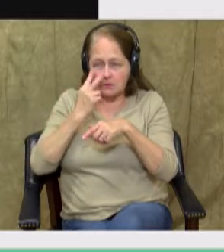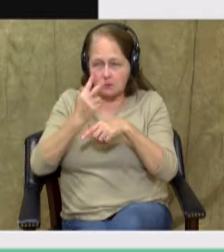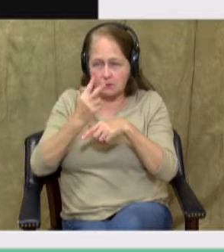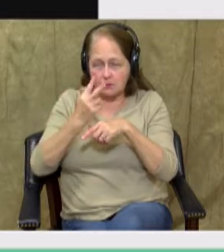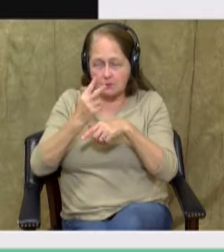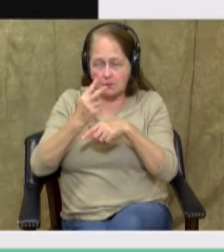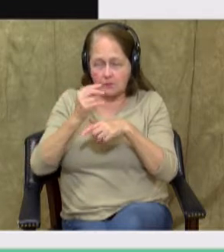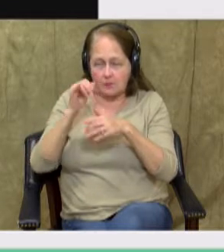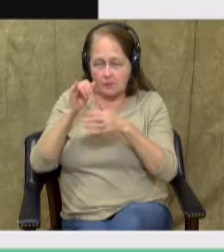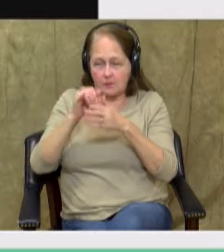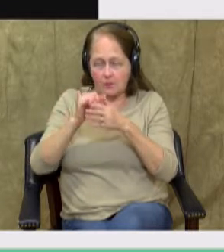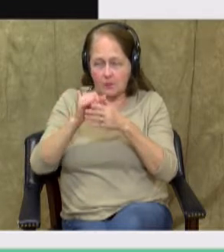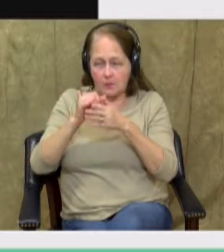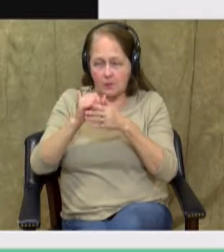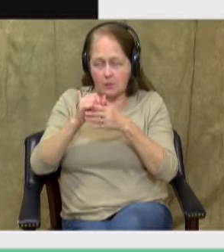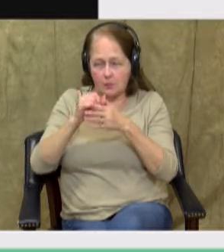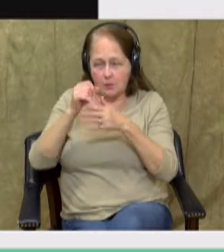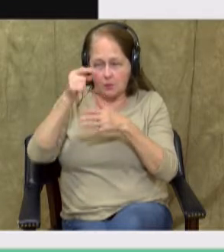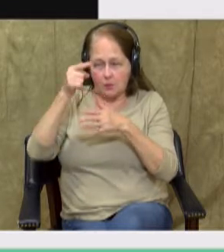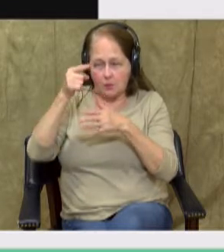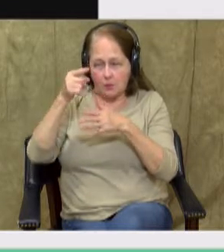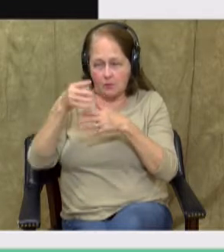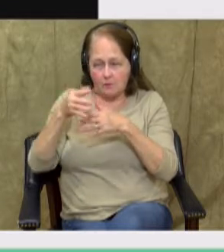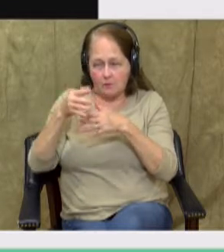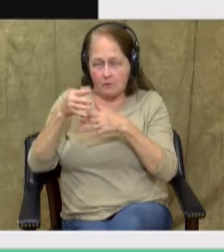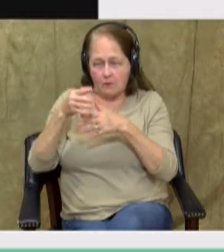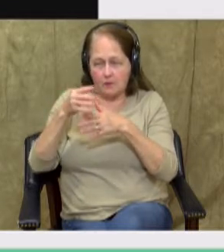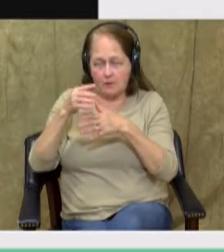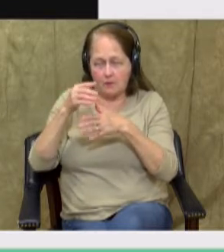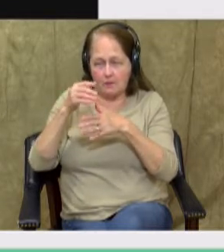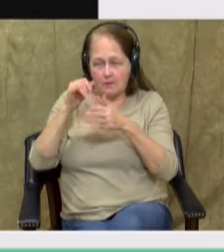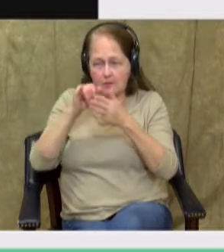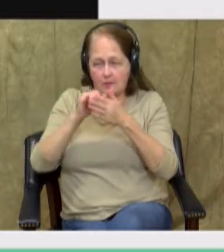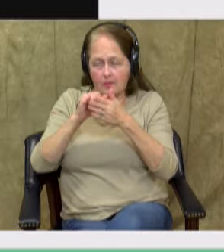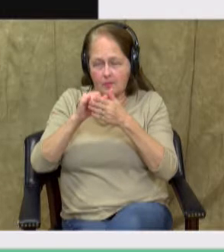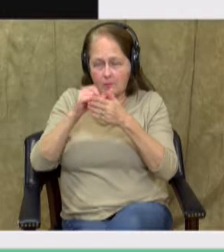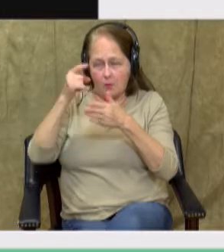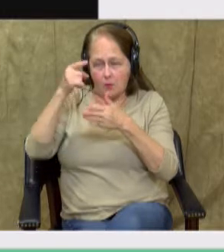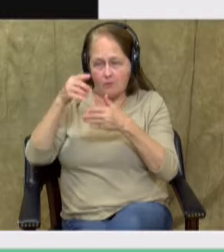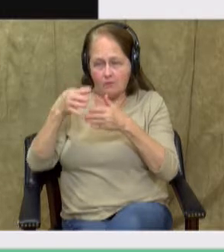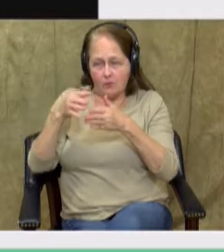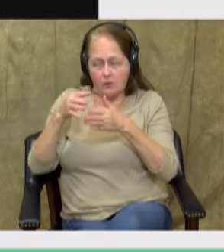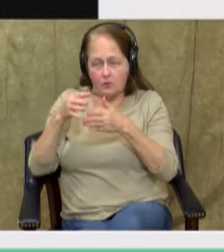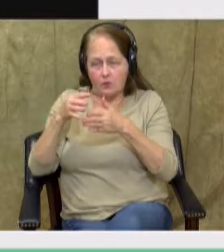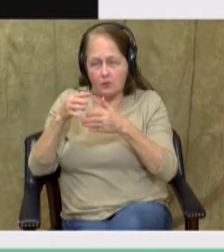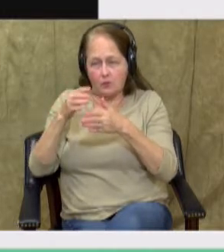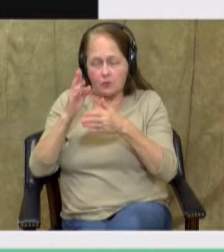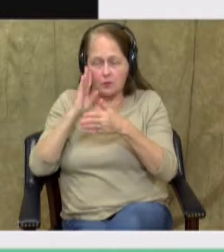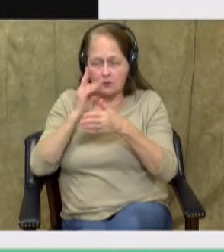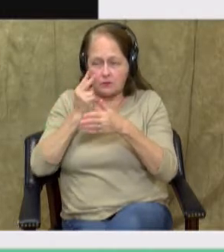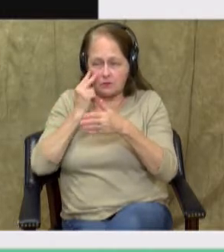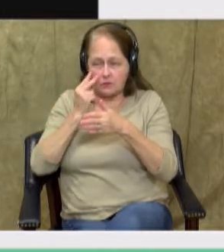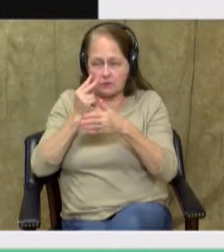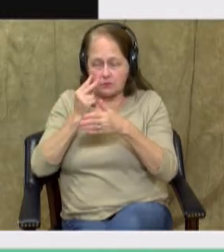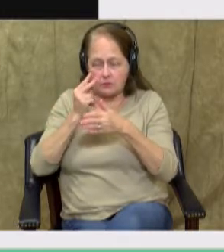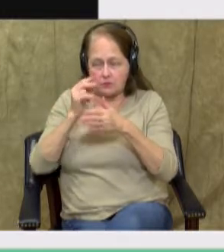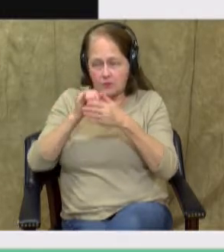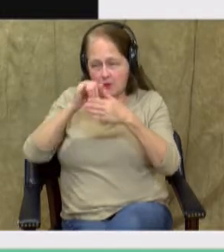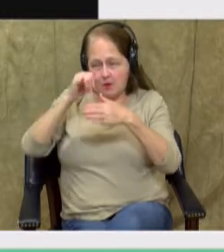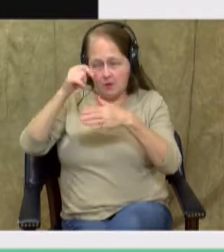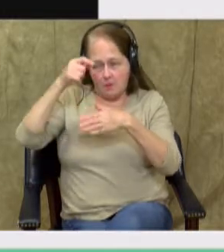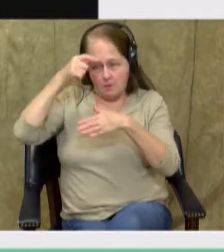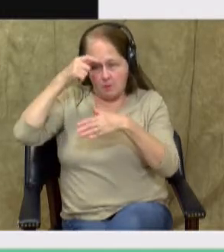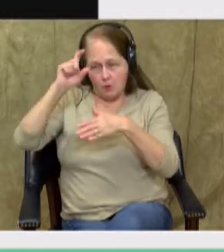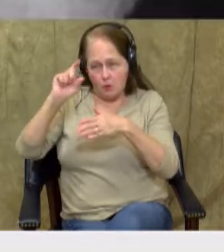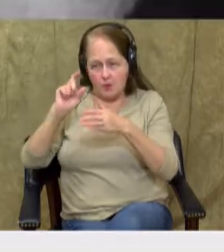actually a quarter because a half of a half mathematically is a quarter. So what we're actually seeing is a quarter of the moon